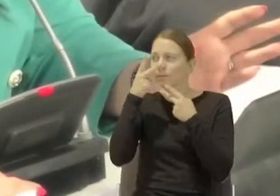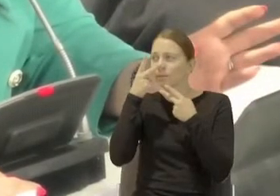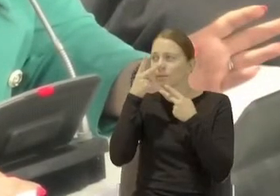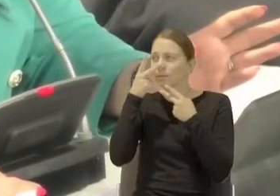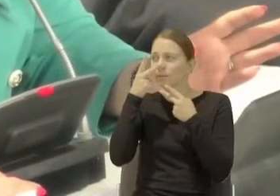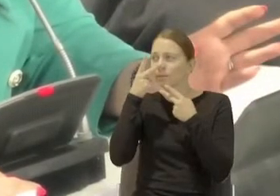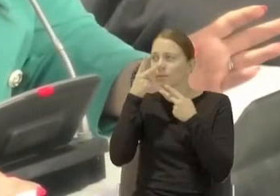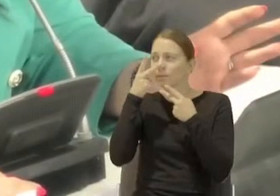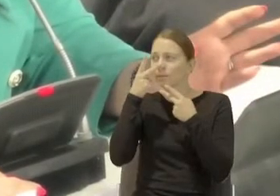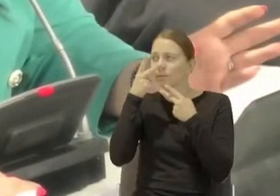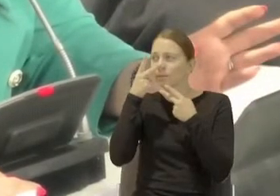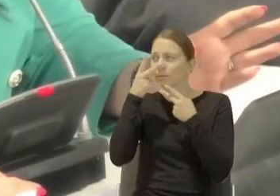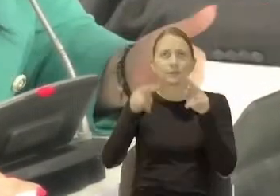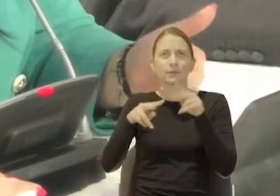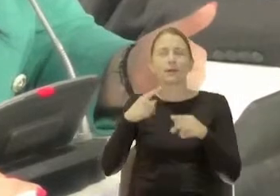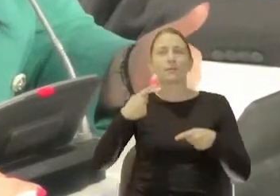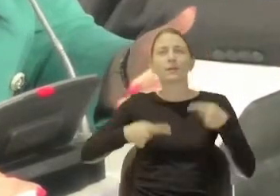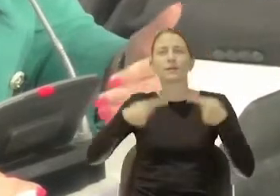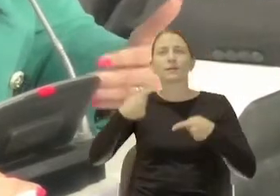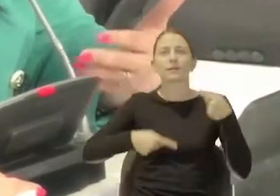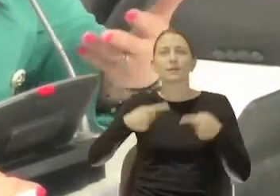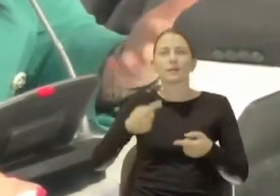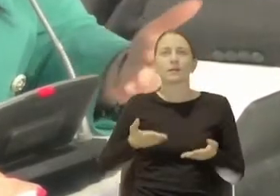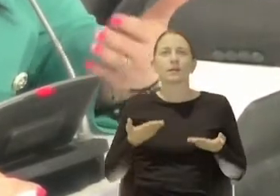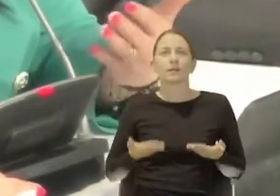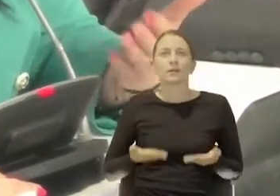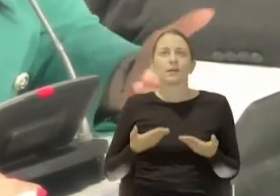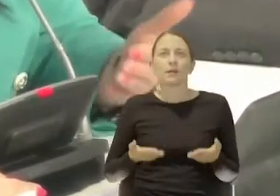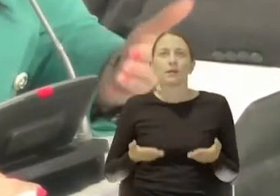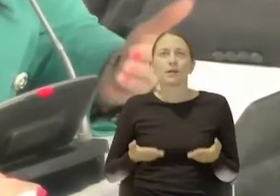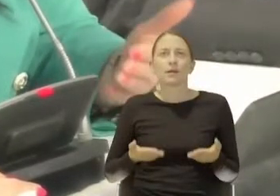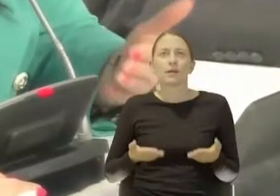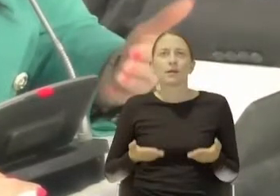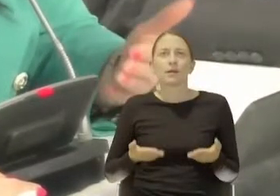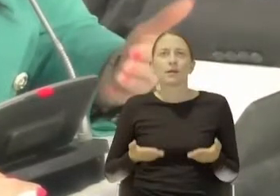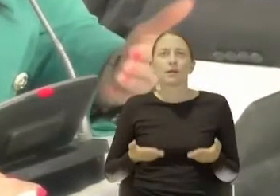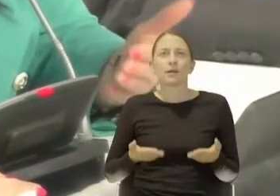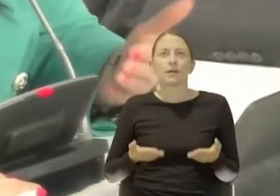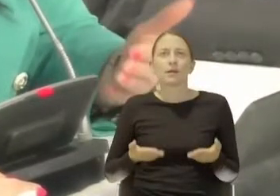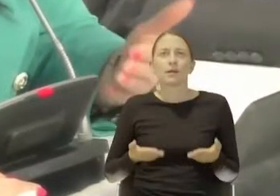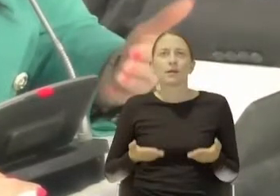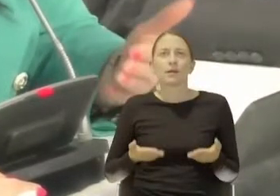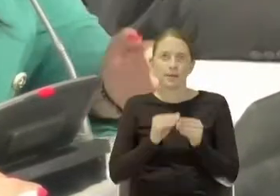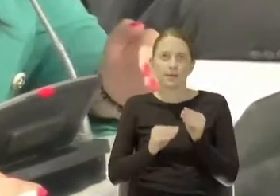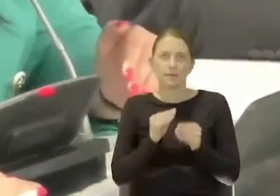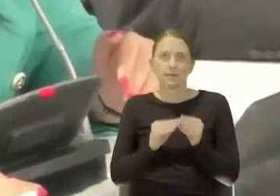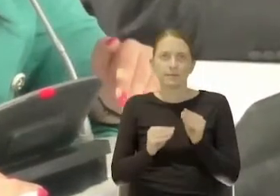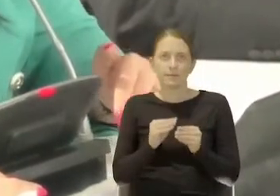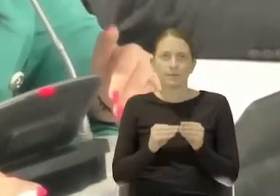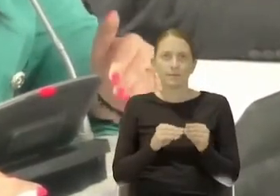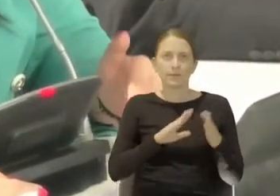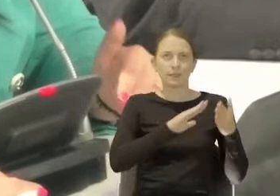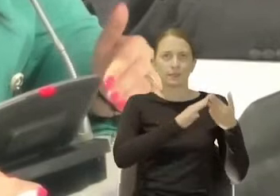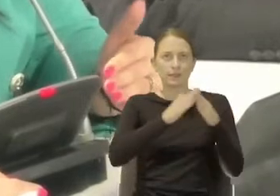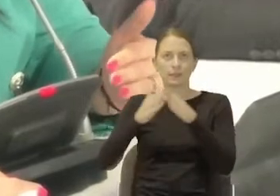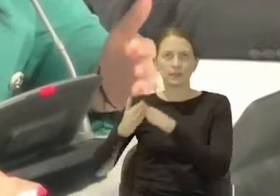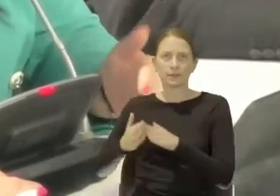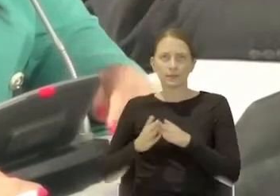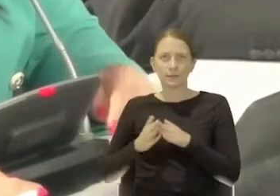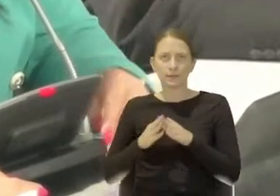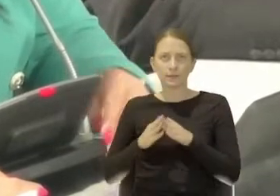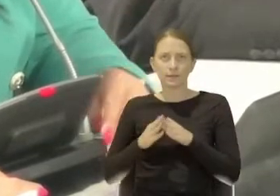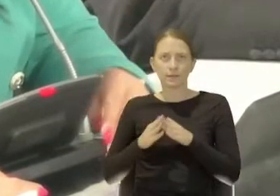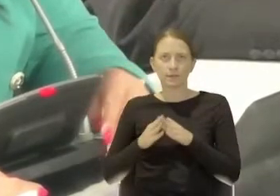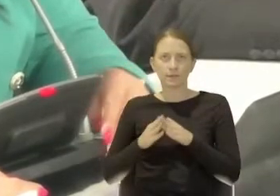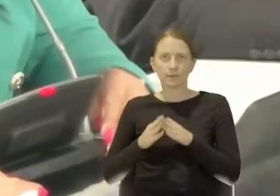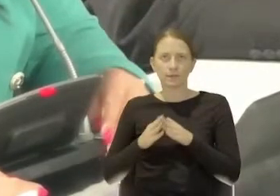by cities in Europe and globally around the world, it's necessary to strengthen the